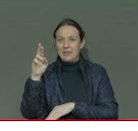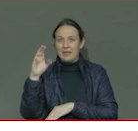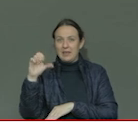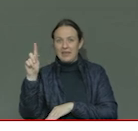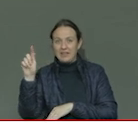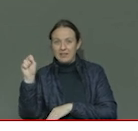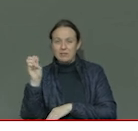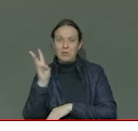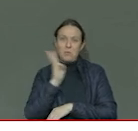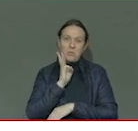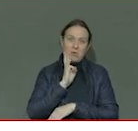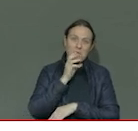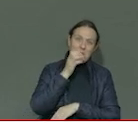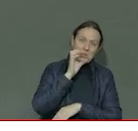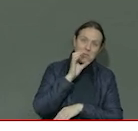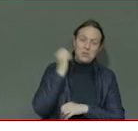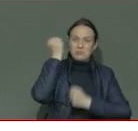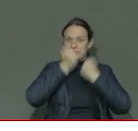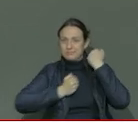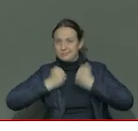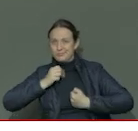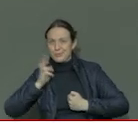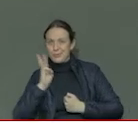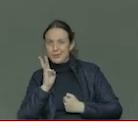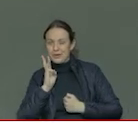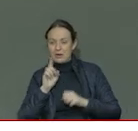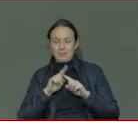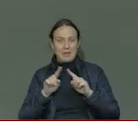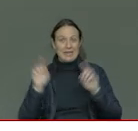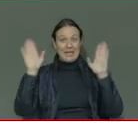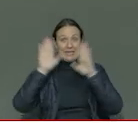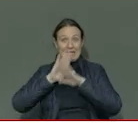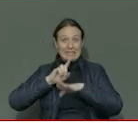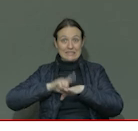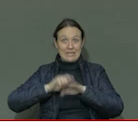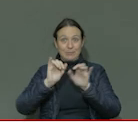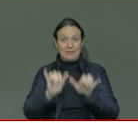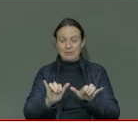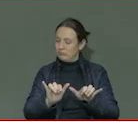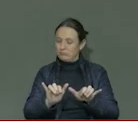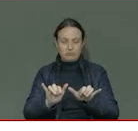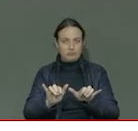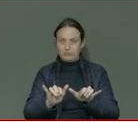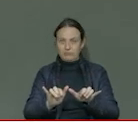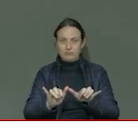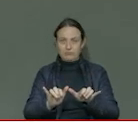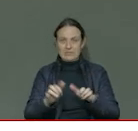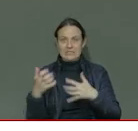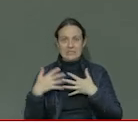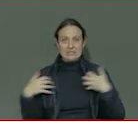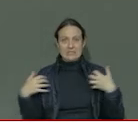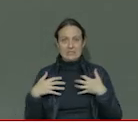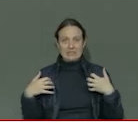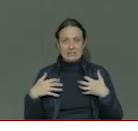water, there's drinking water, but they never stay at night on the island. And Richard Parker is